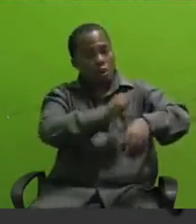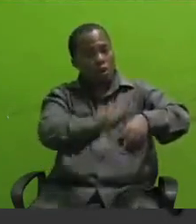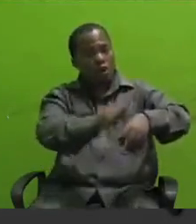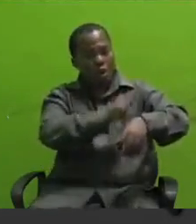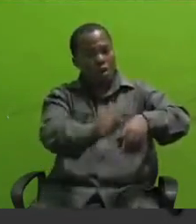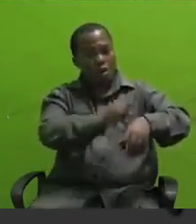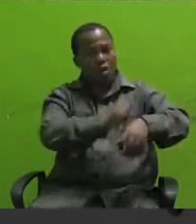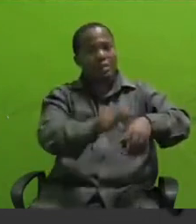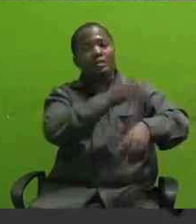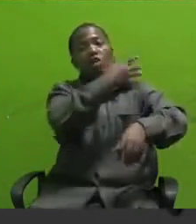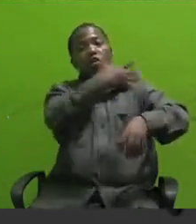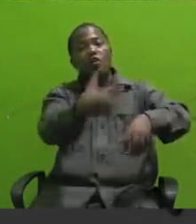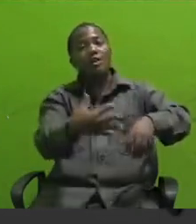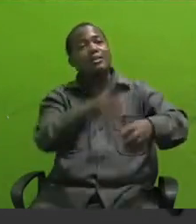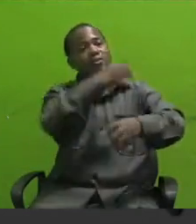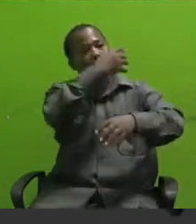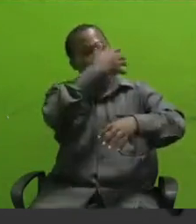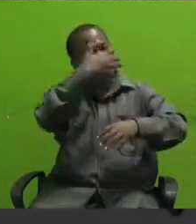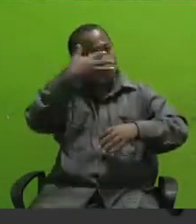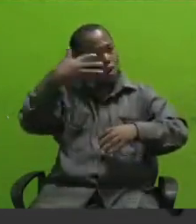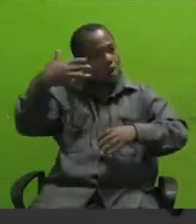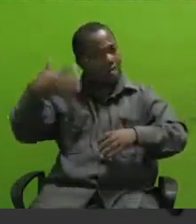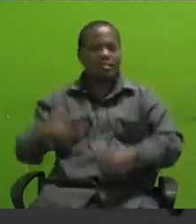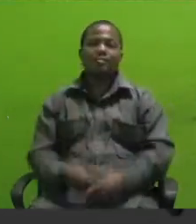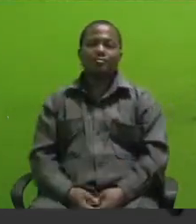plenty of water.